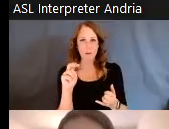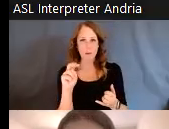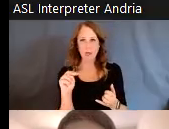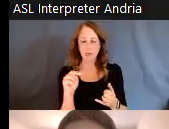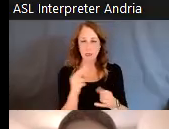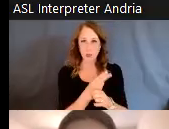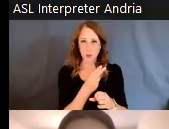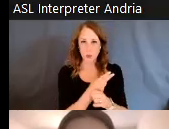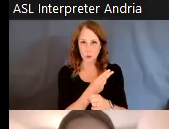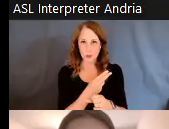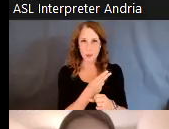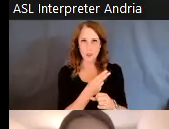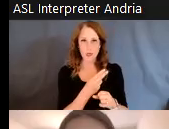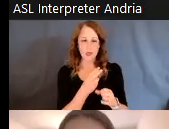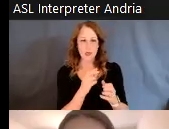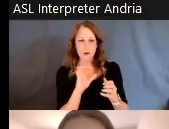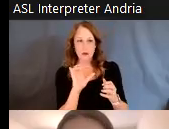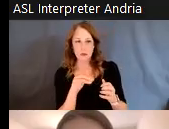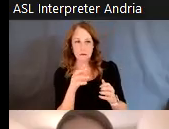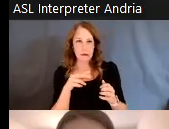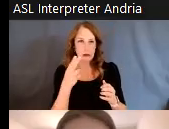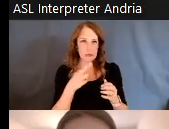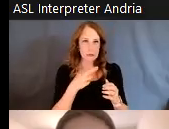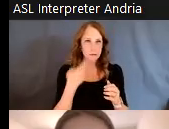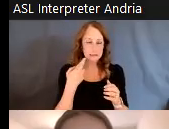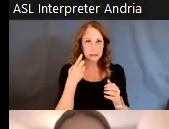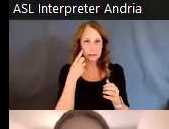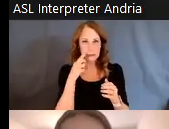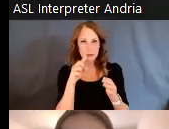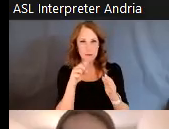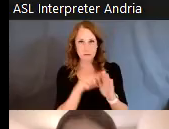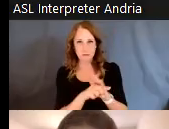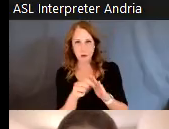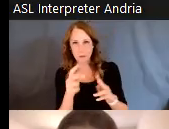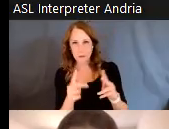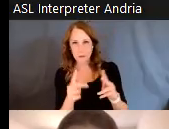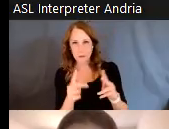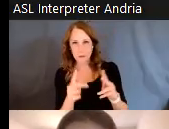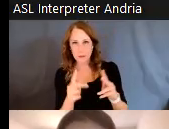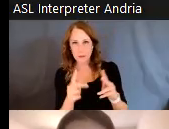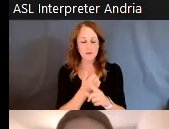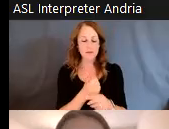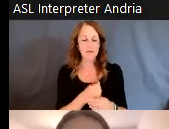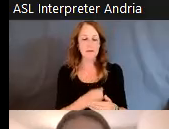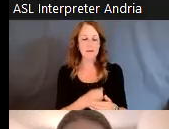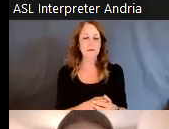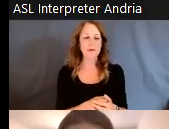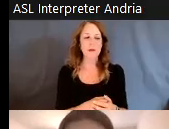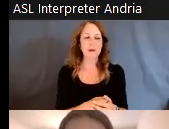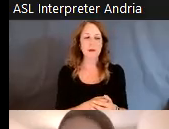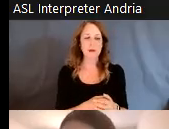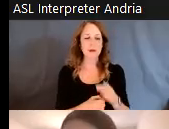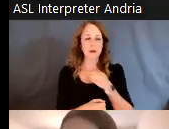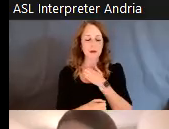level of lethality within the assault itself. And then you might also see,